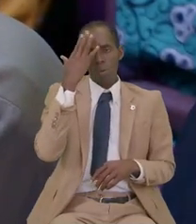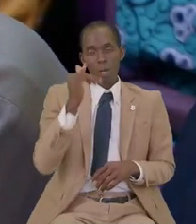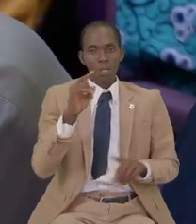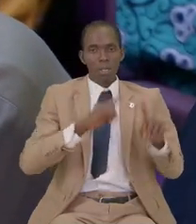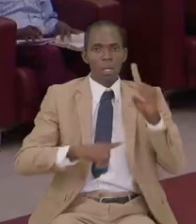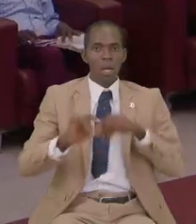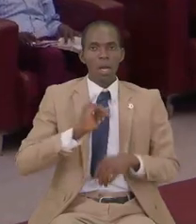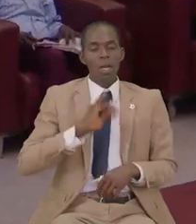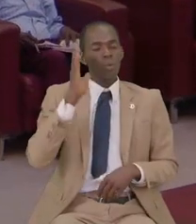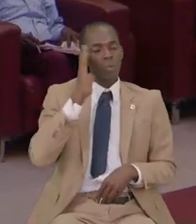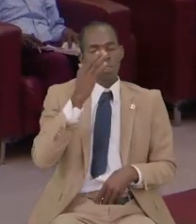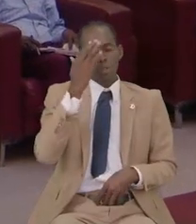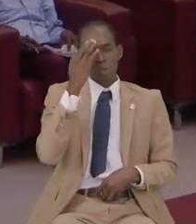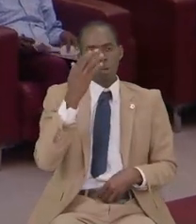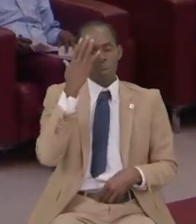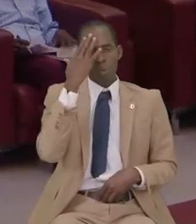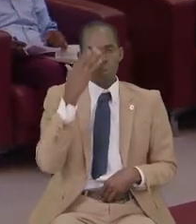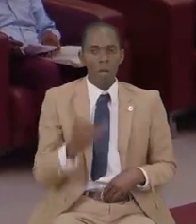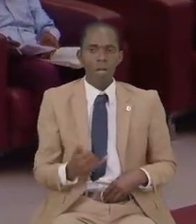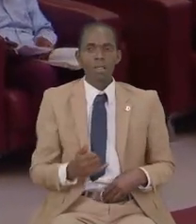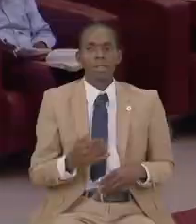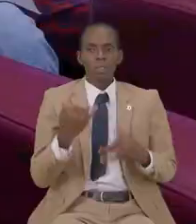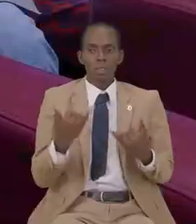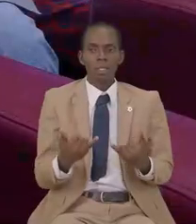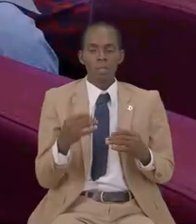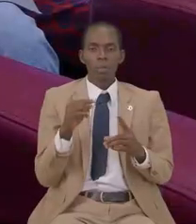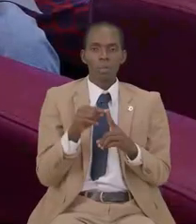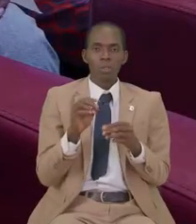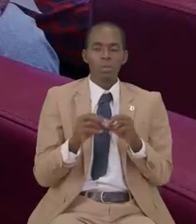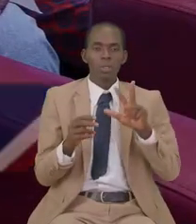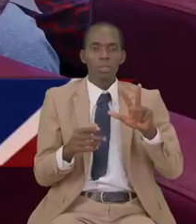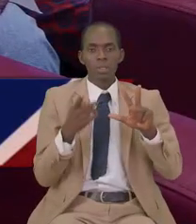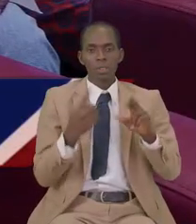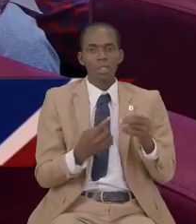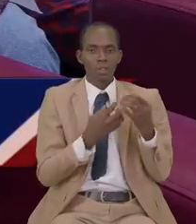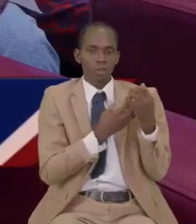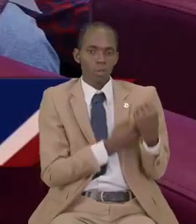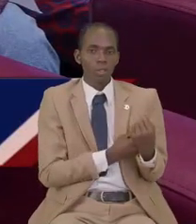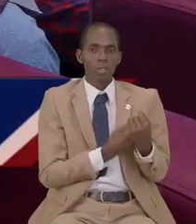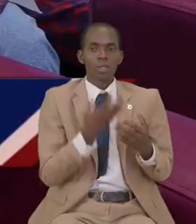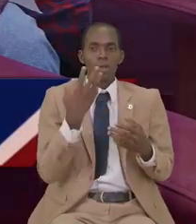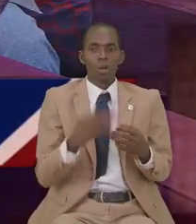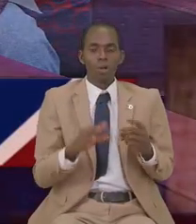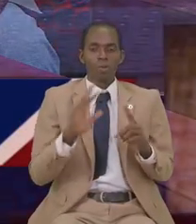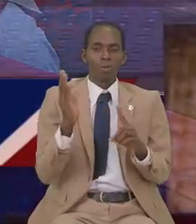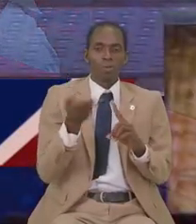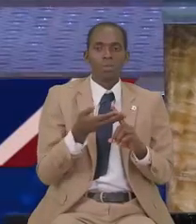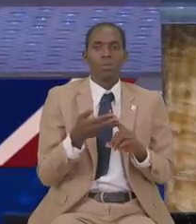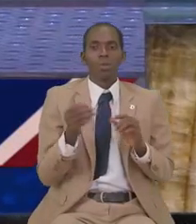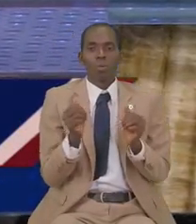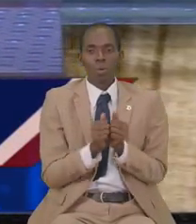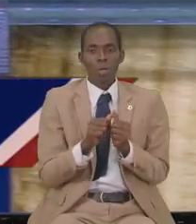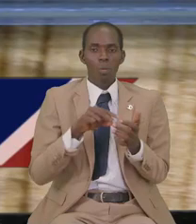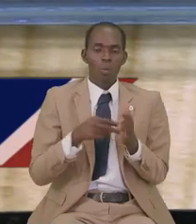know why. Point number three, the courage of conviction with purposeful purity.